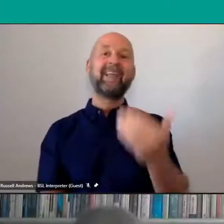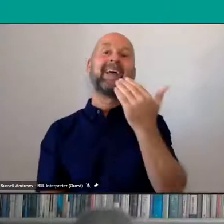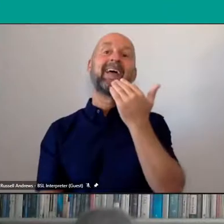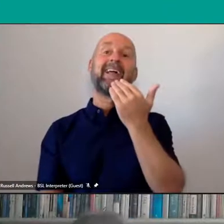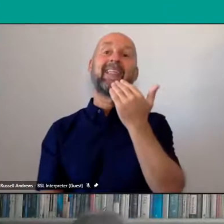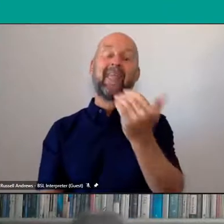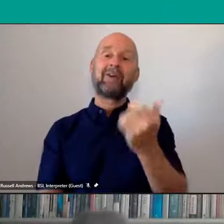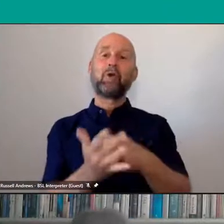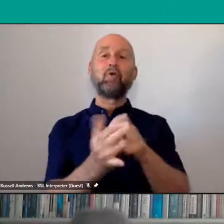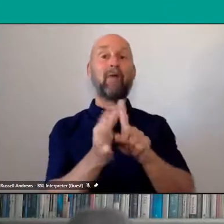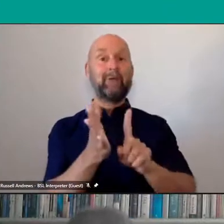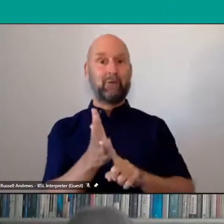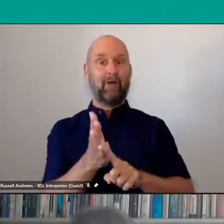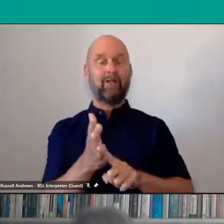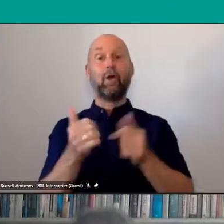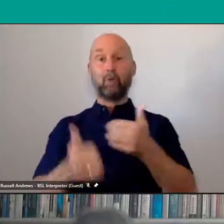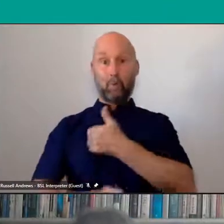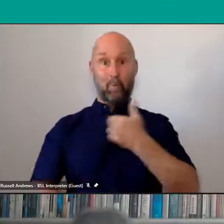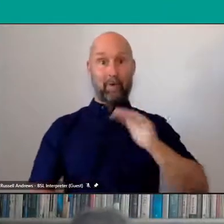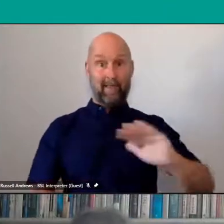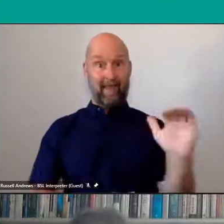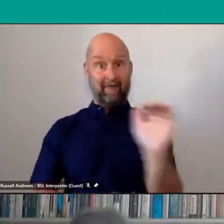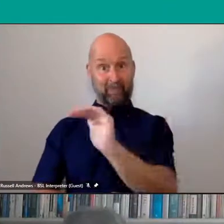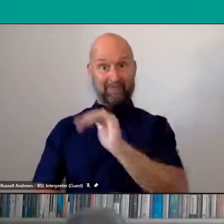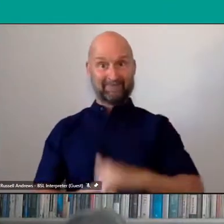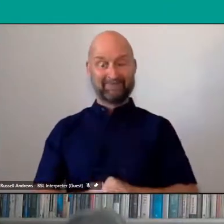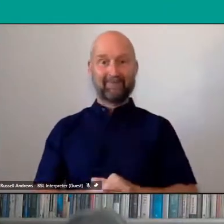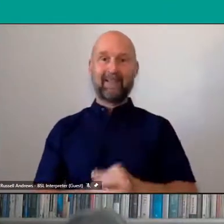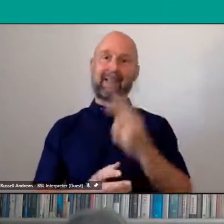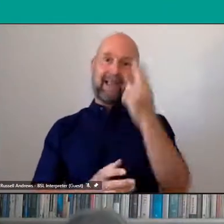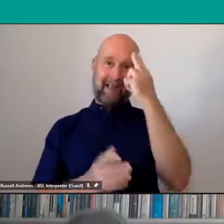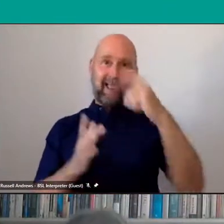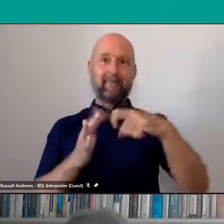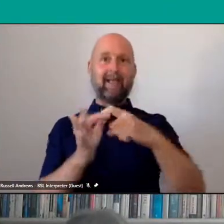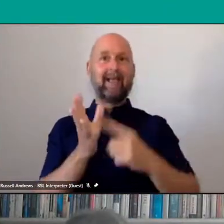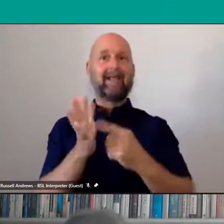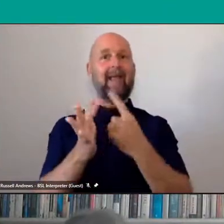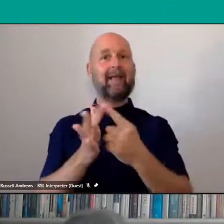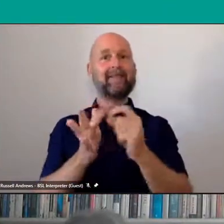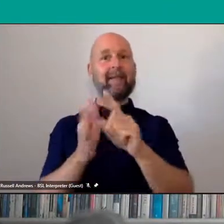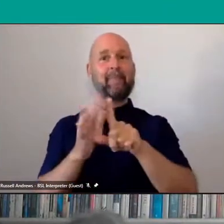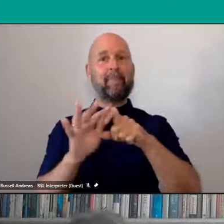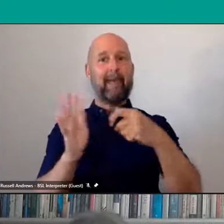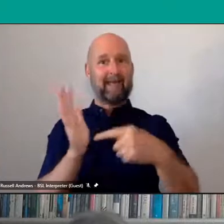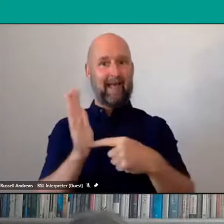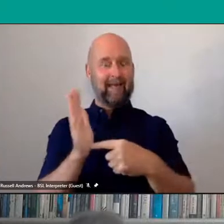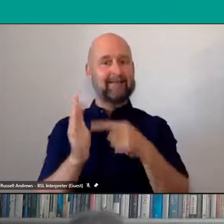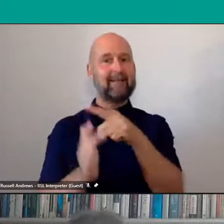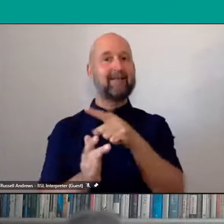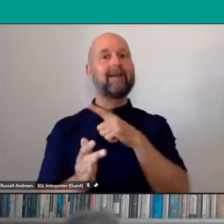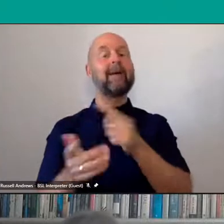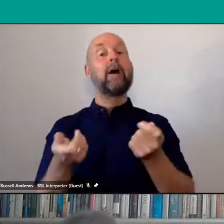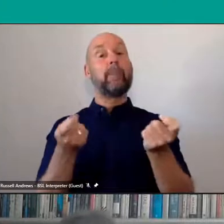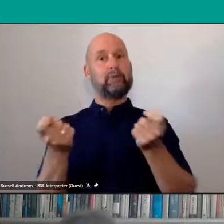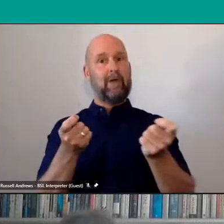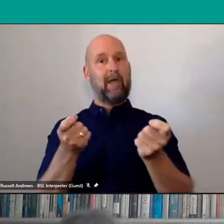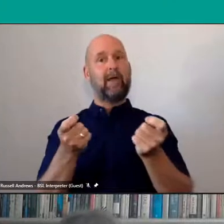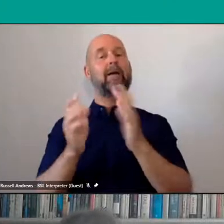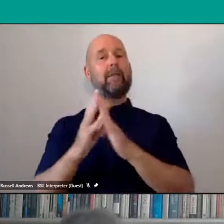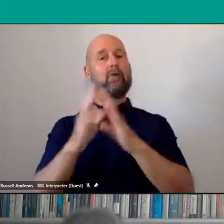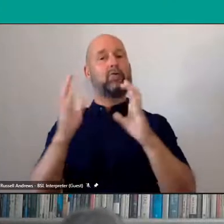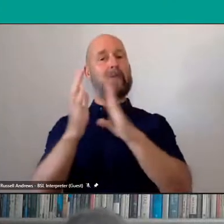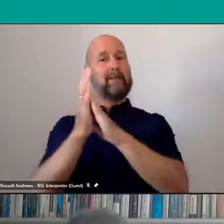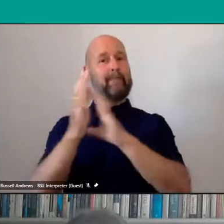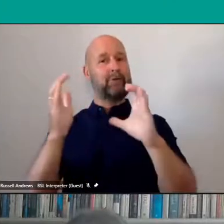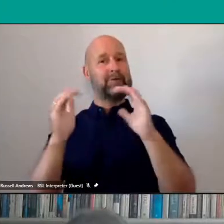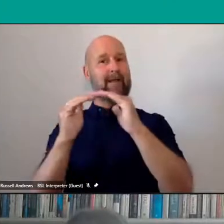Thank you very much, Rachel. Good morning, everyone. I'm Kate Pickett, and I'm the chair of the Greater Manchester Independent Inequalities